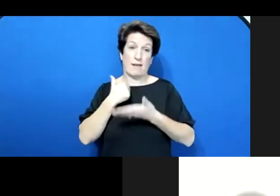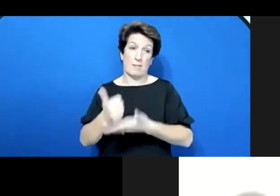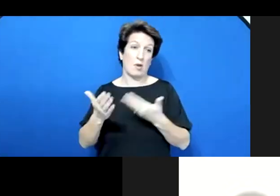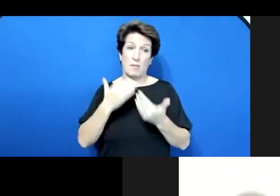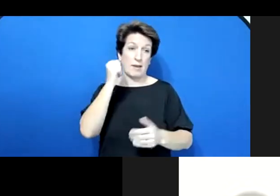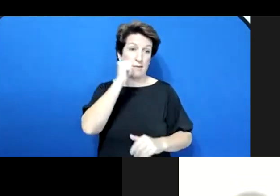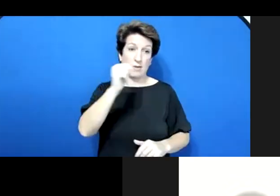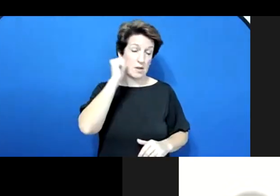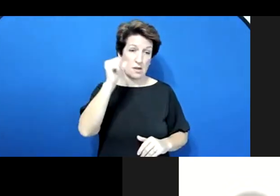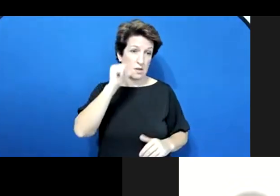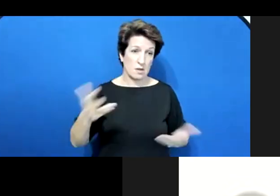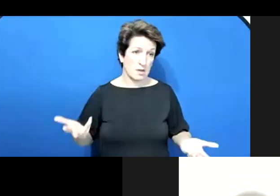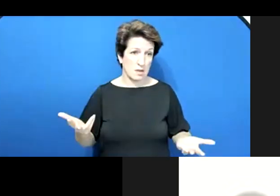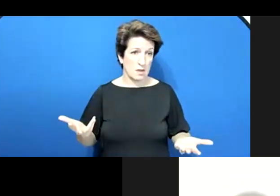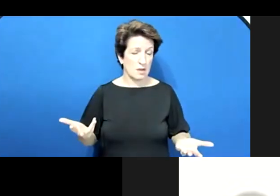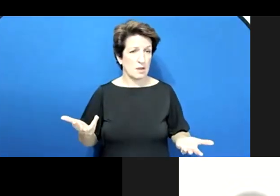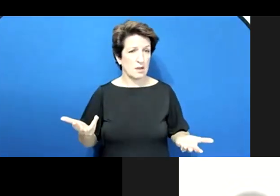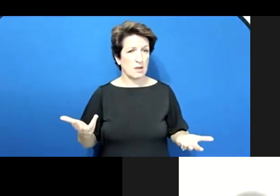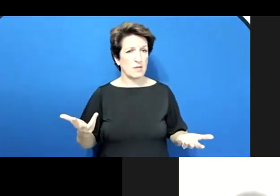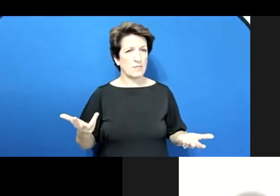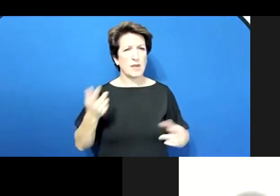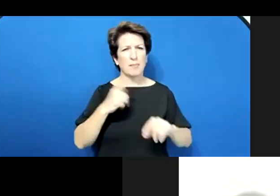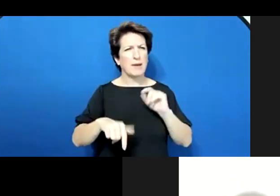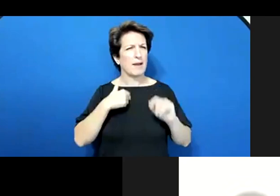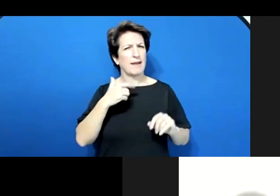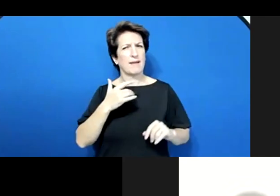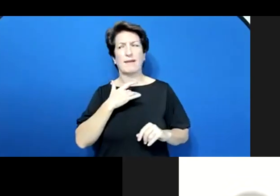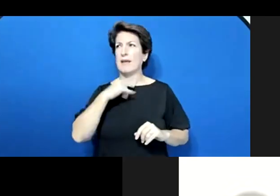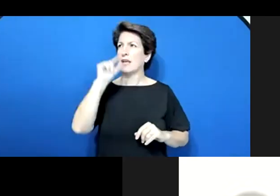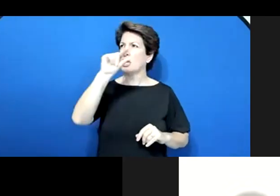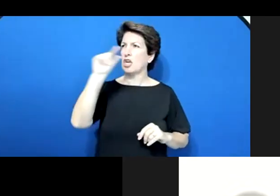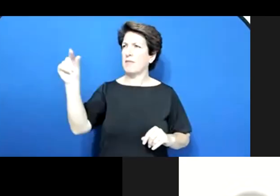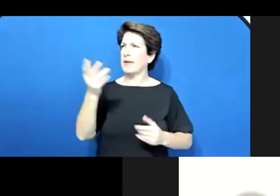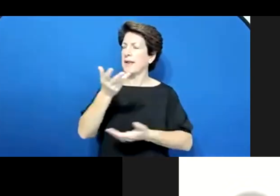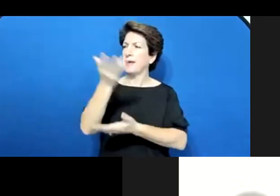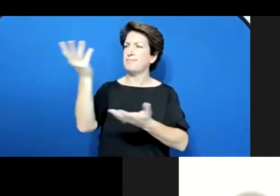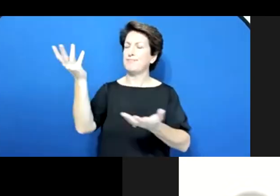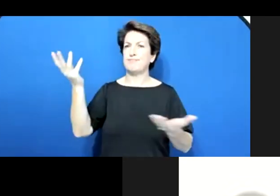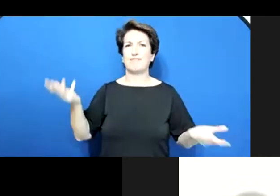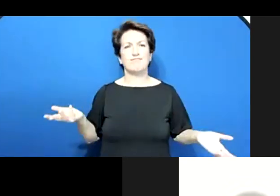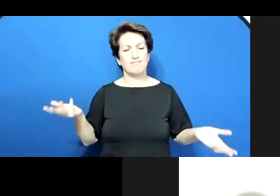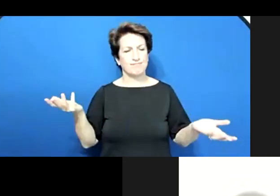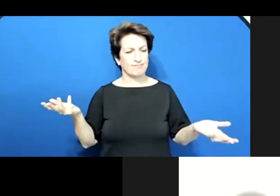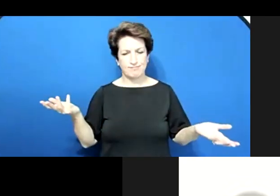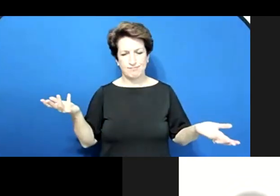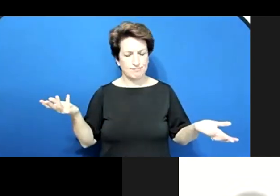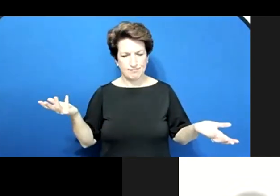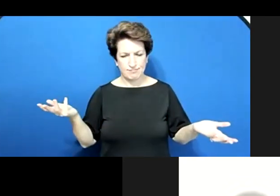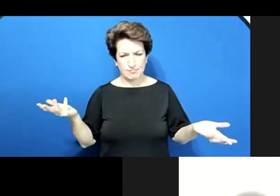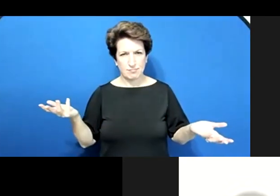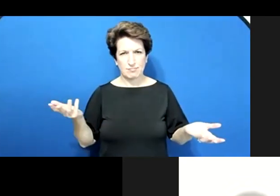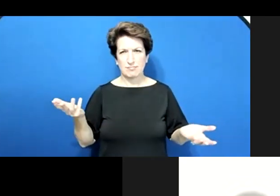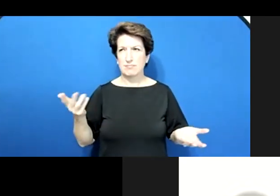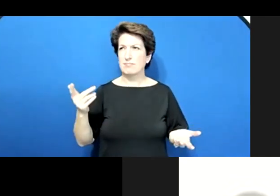but the government is so, I don't know where their brains are